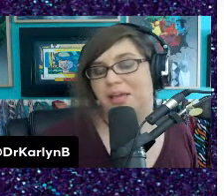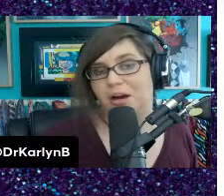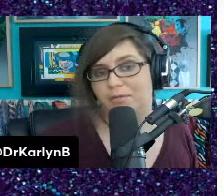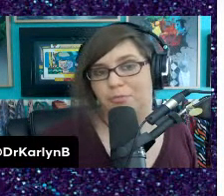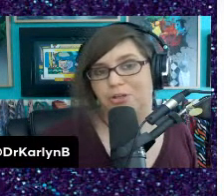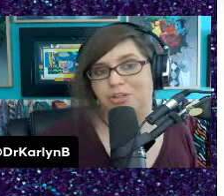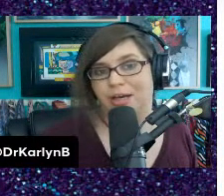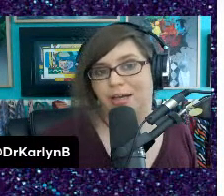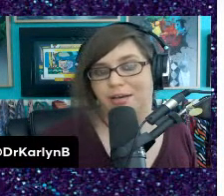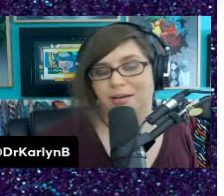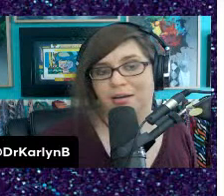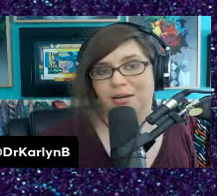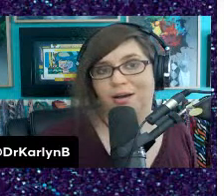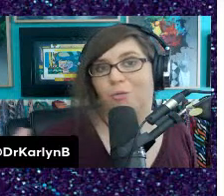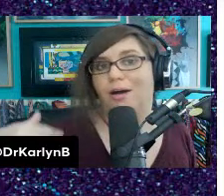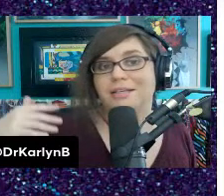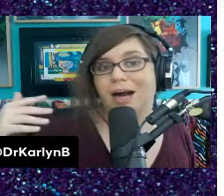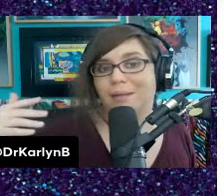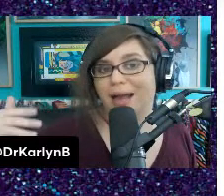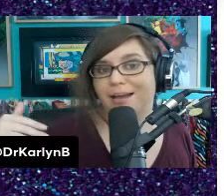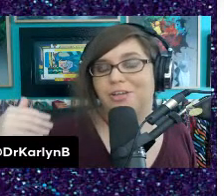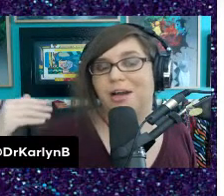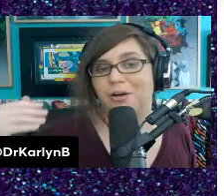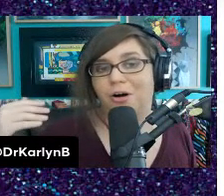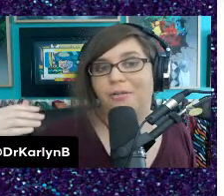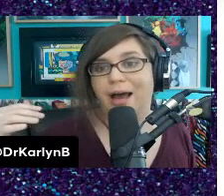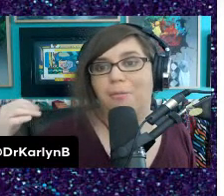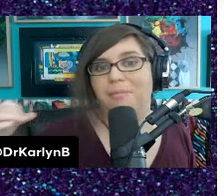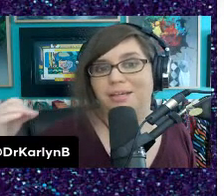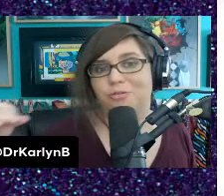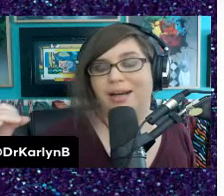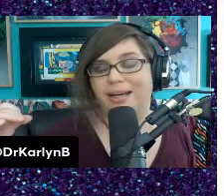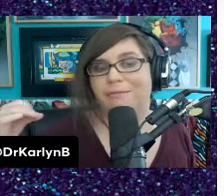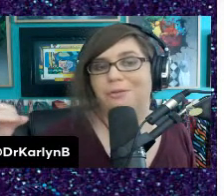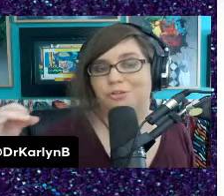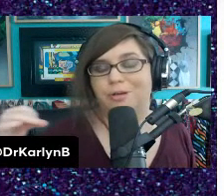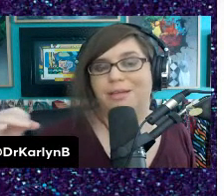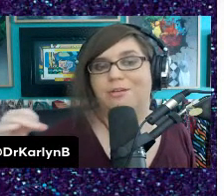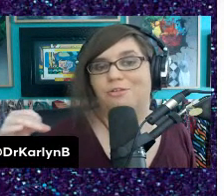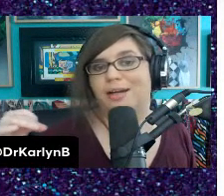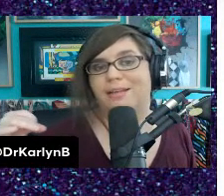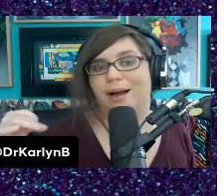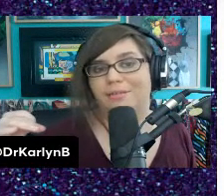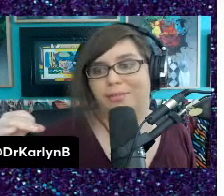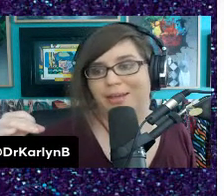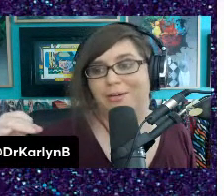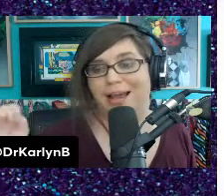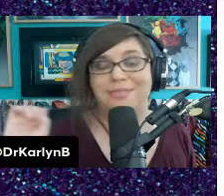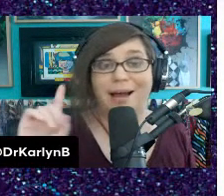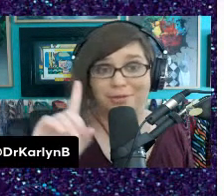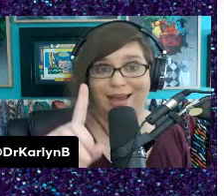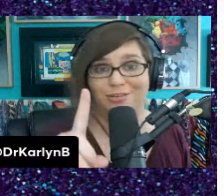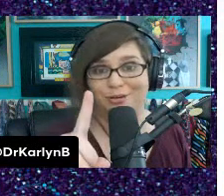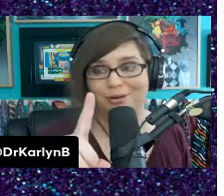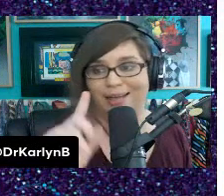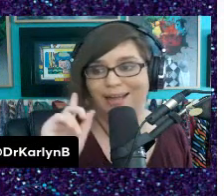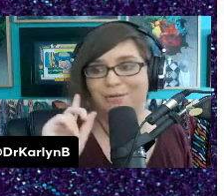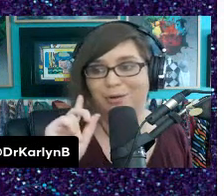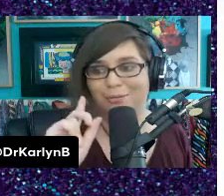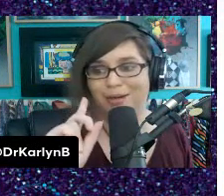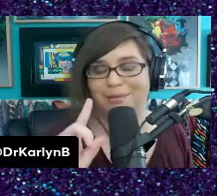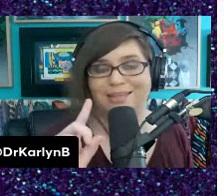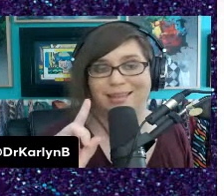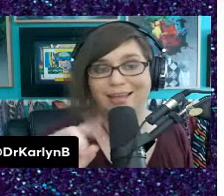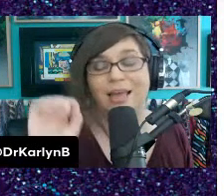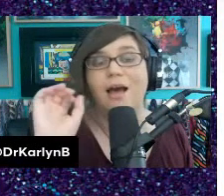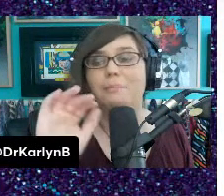trainings may not have appreciated. One time I actually got called out mid-training for streaming their training live on the internet. That was actually great. That was